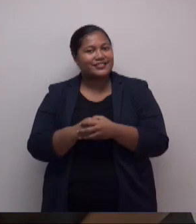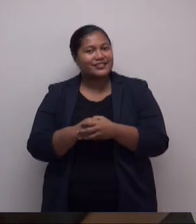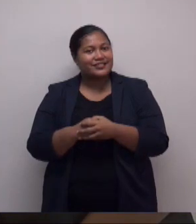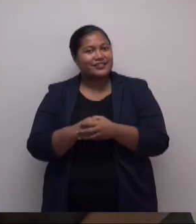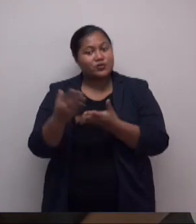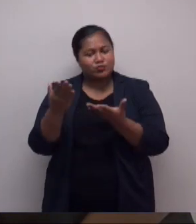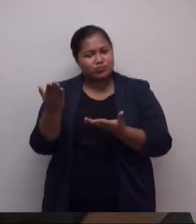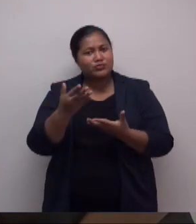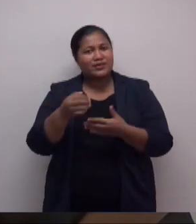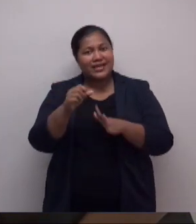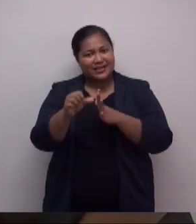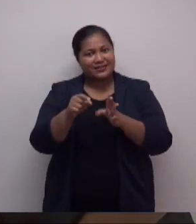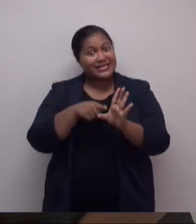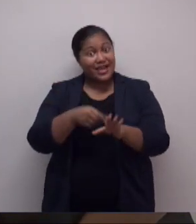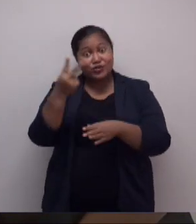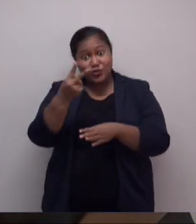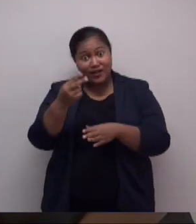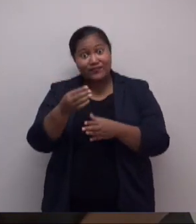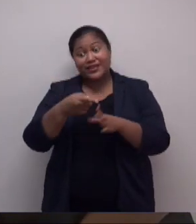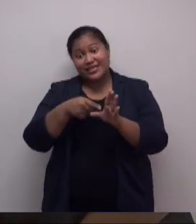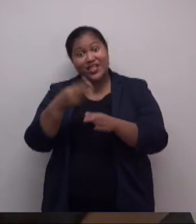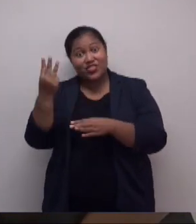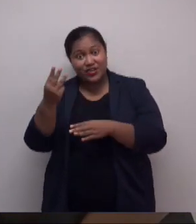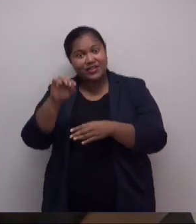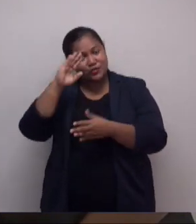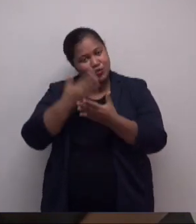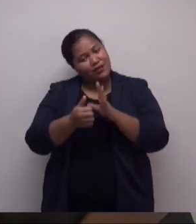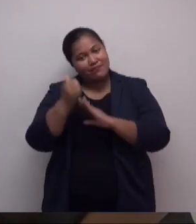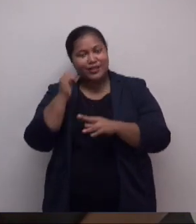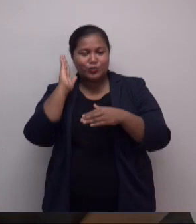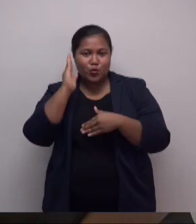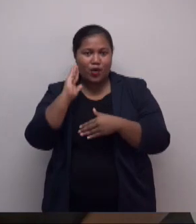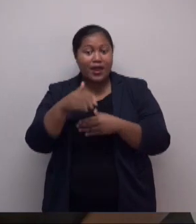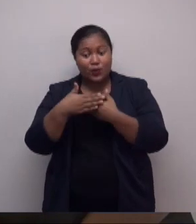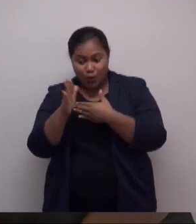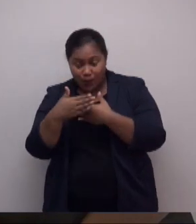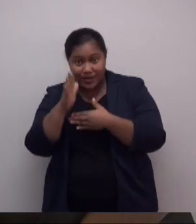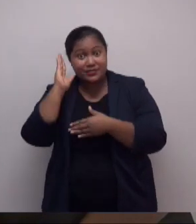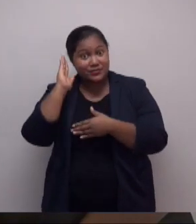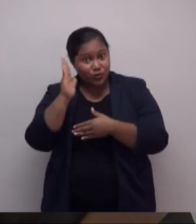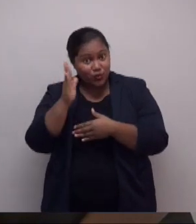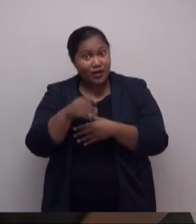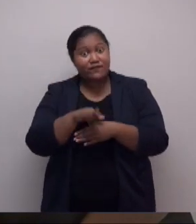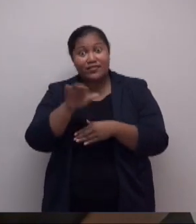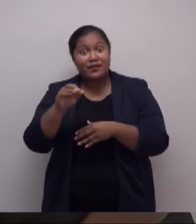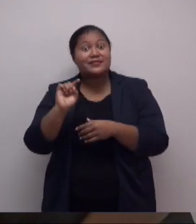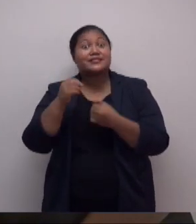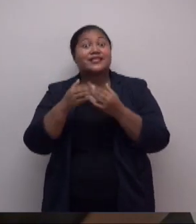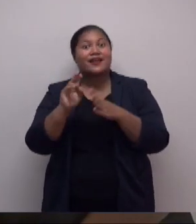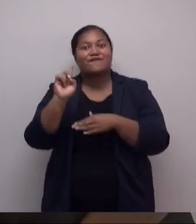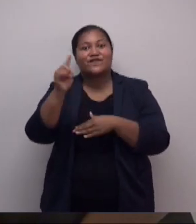and 13 students back to the classroom. And we will reopen classes for them beginning 1st